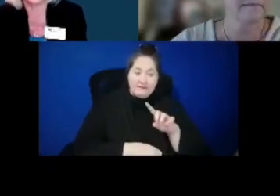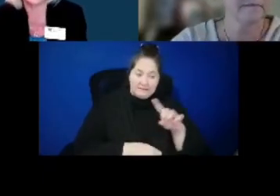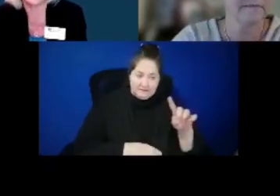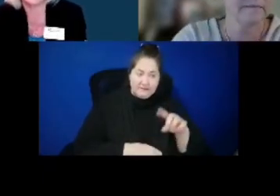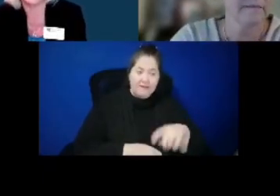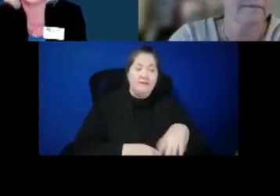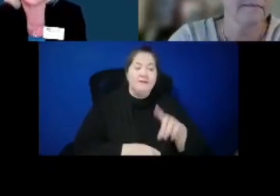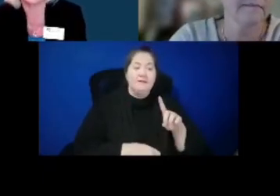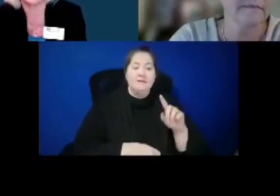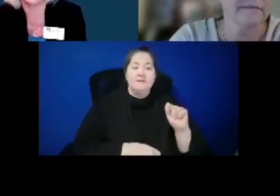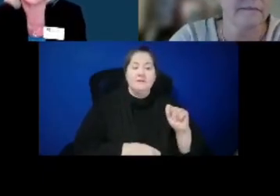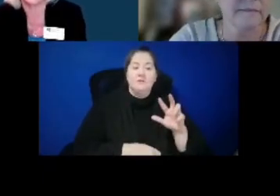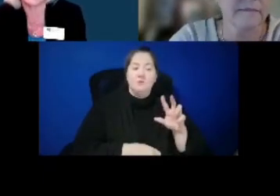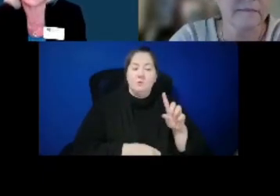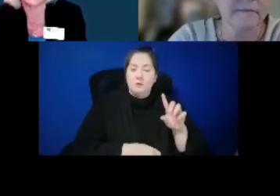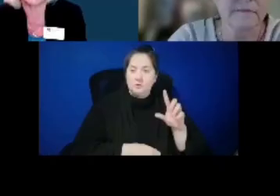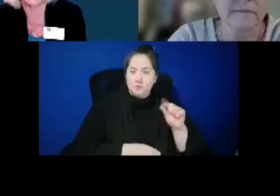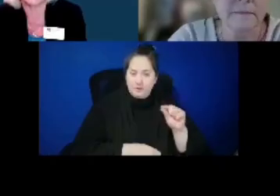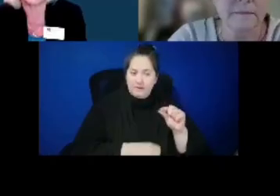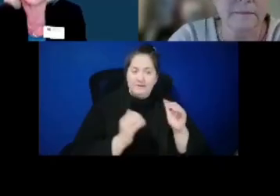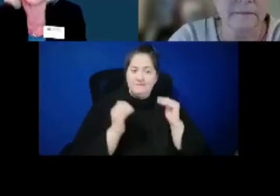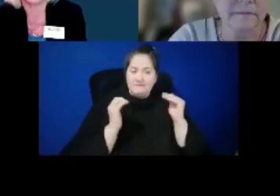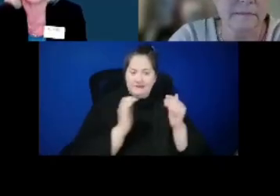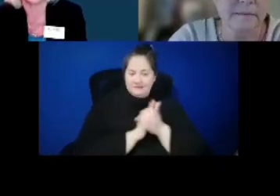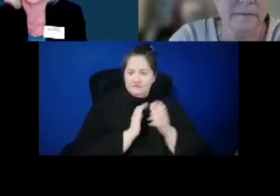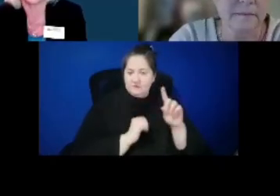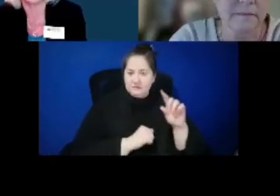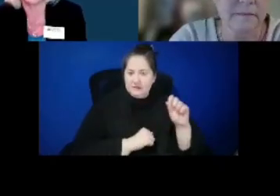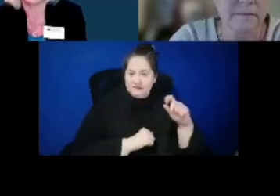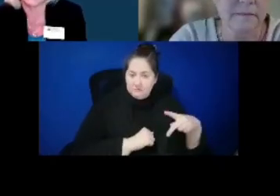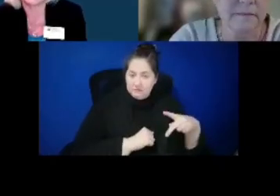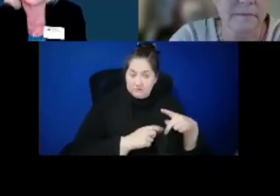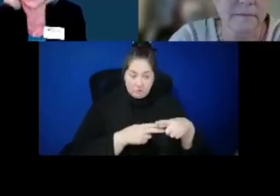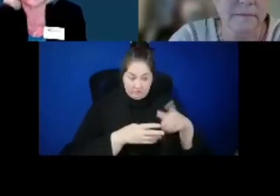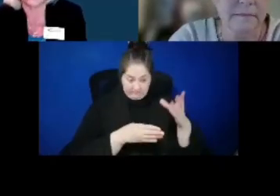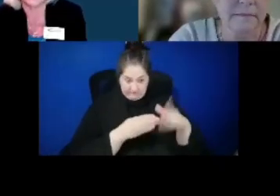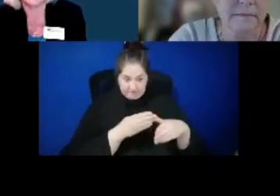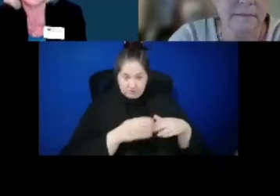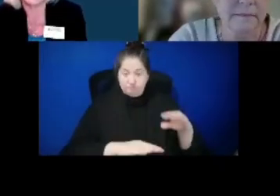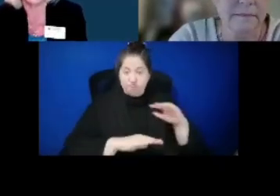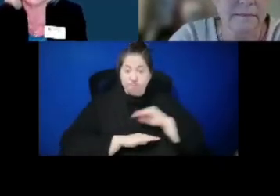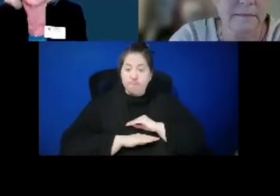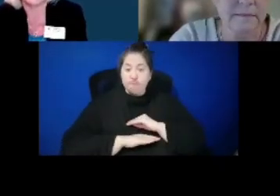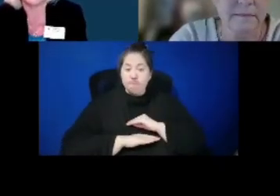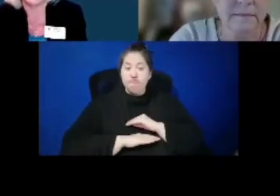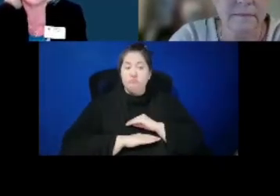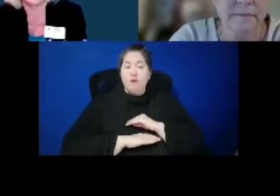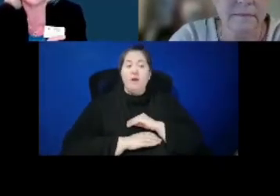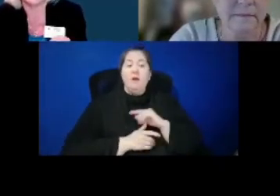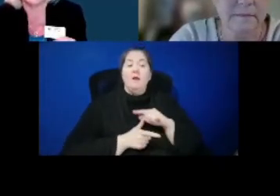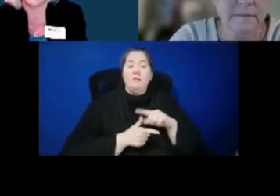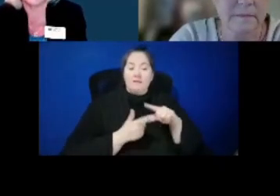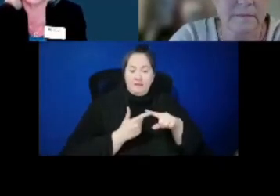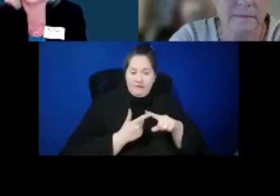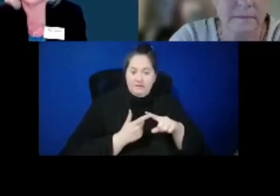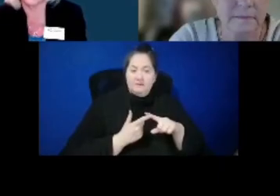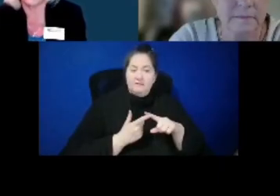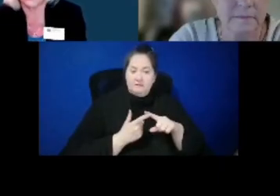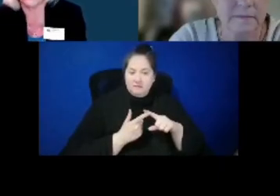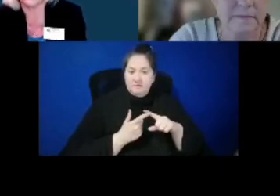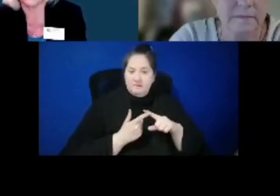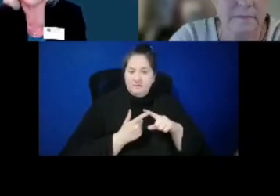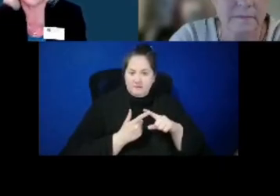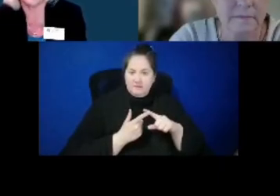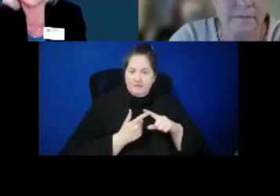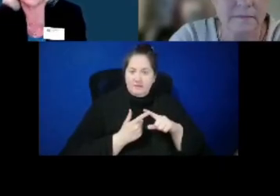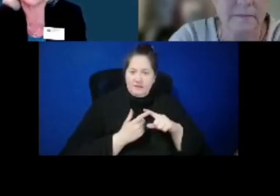DDT 3120, advanced skills for DSPs. If those are completed satisfactorily, then they can